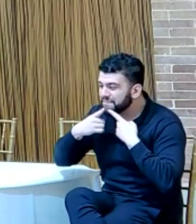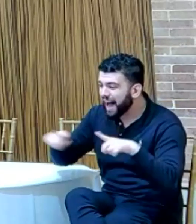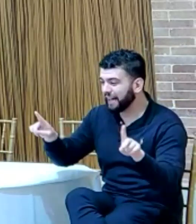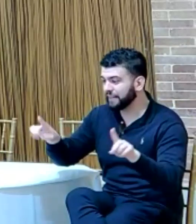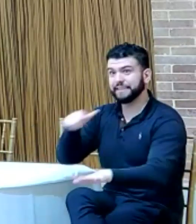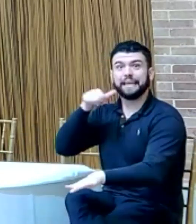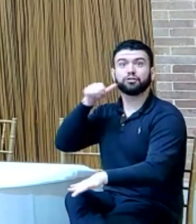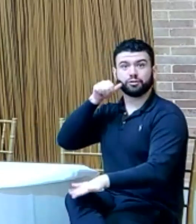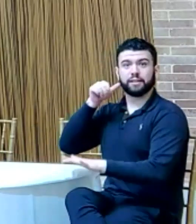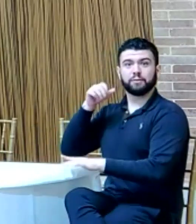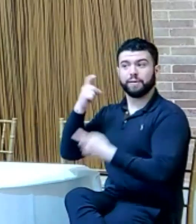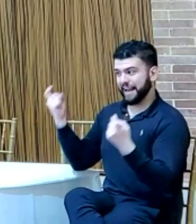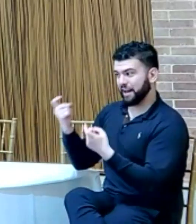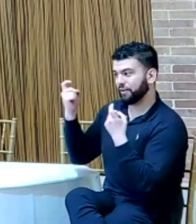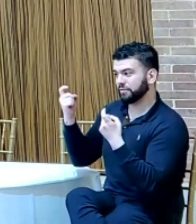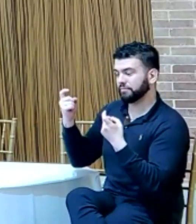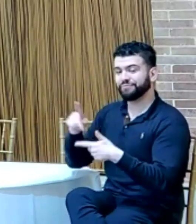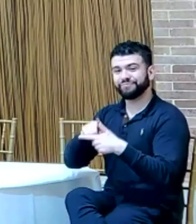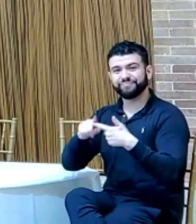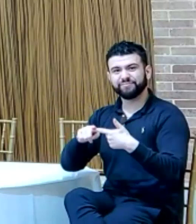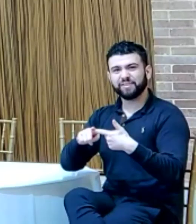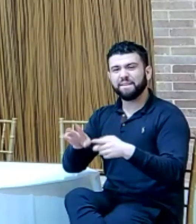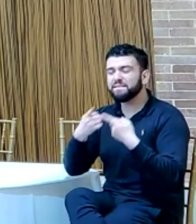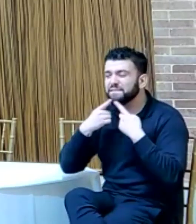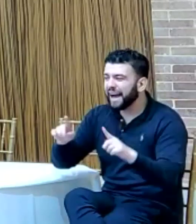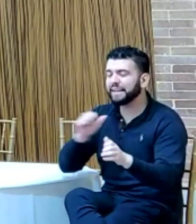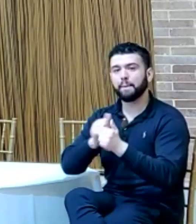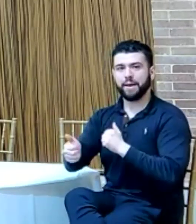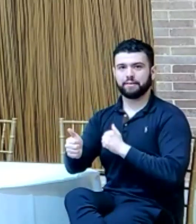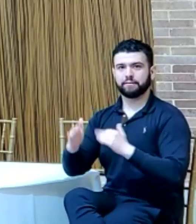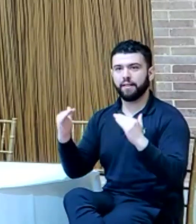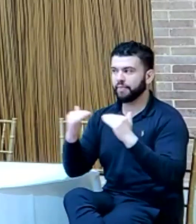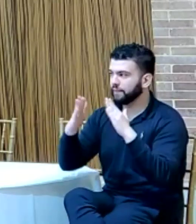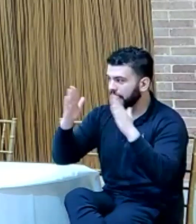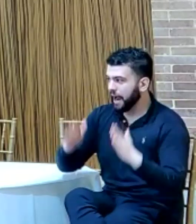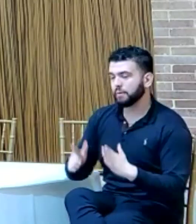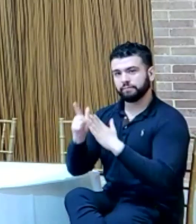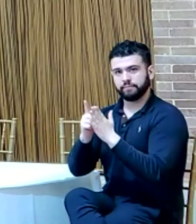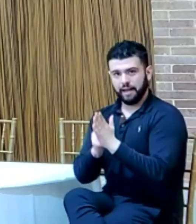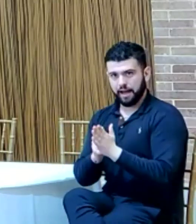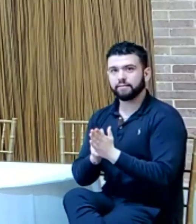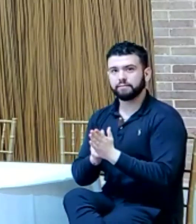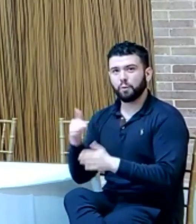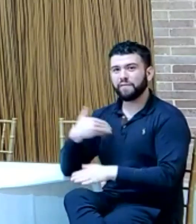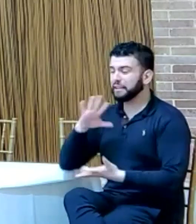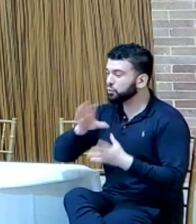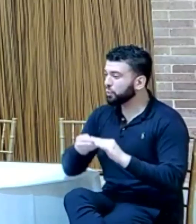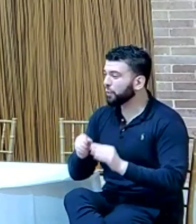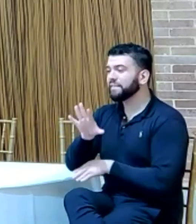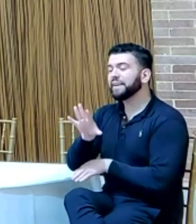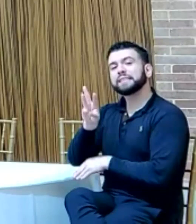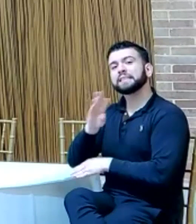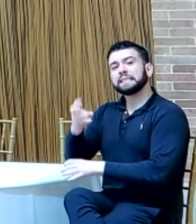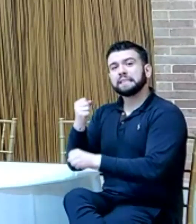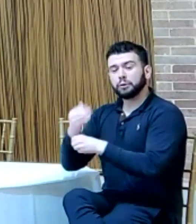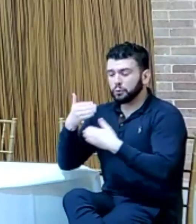anniversary of the fair housing act yesterday 56 years of the fair housing act and as much as we've